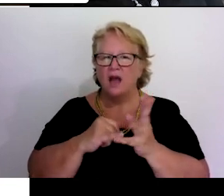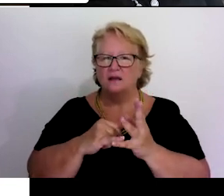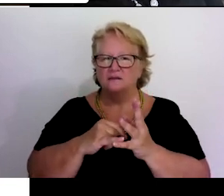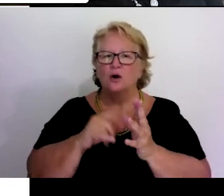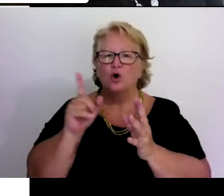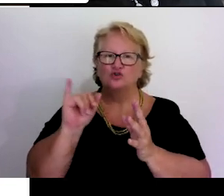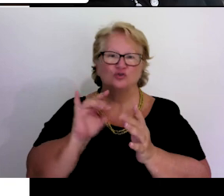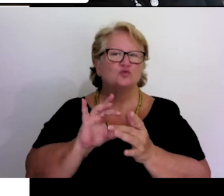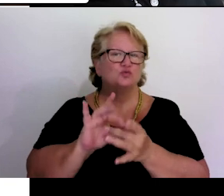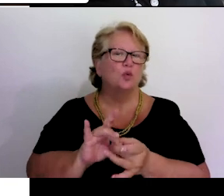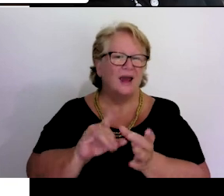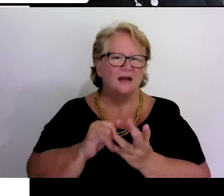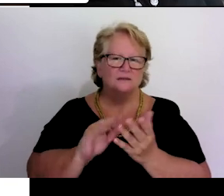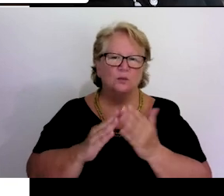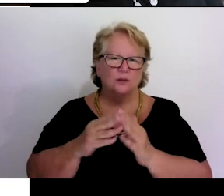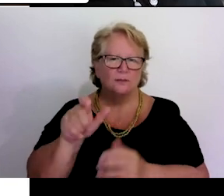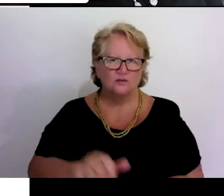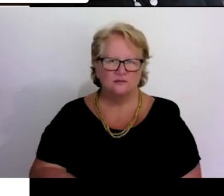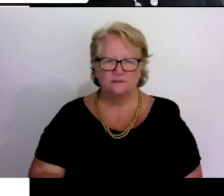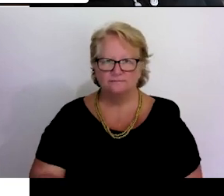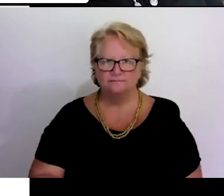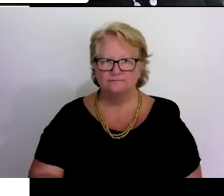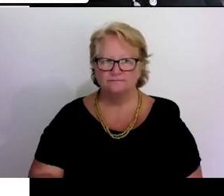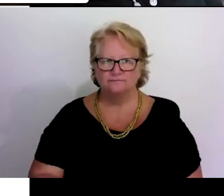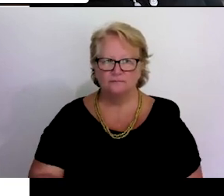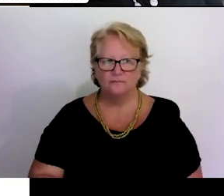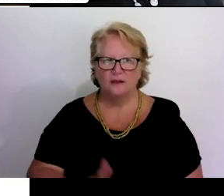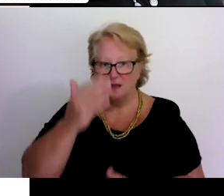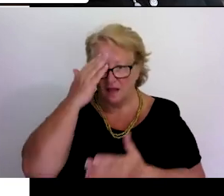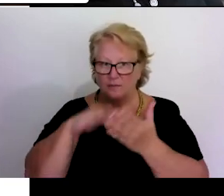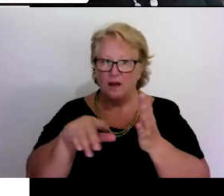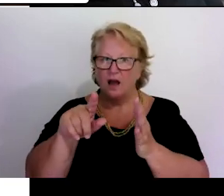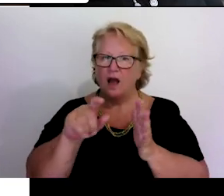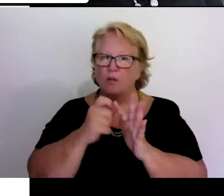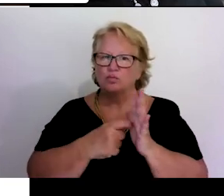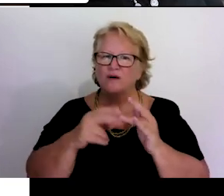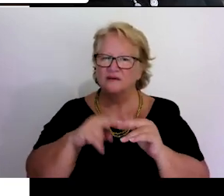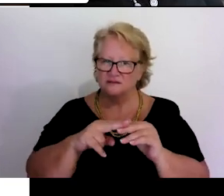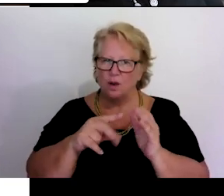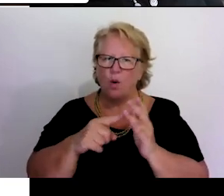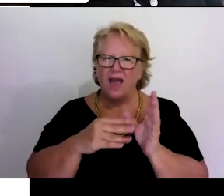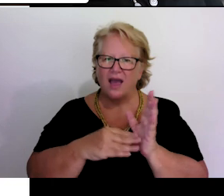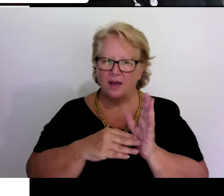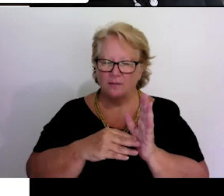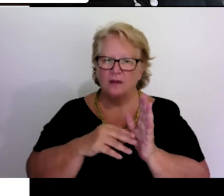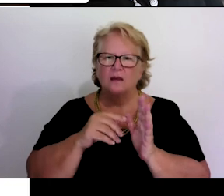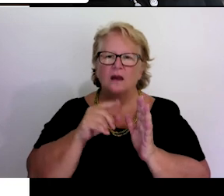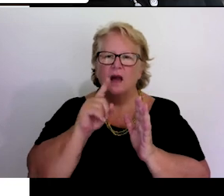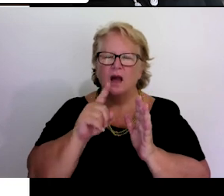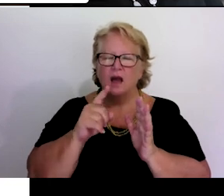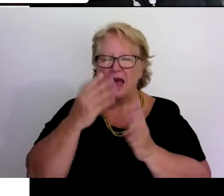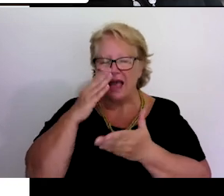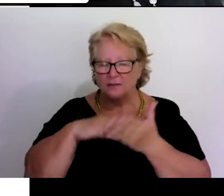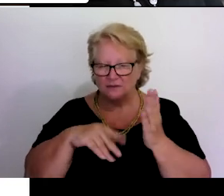as a community person. Our experts are Professor Bruce Bonahady, OAM, Disability and Data Expert